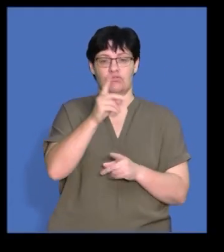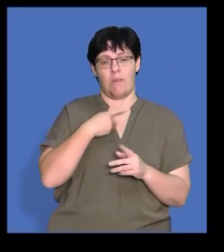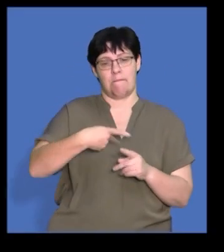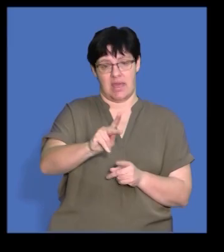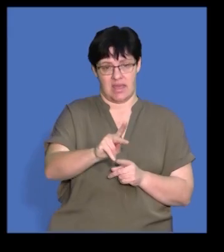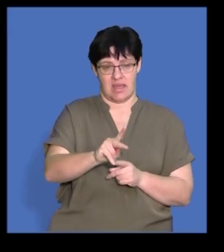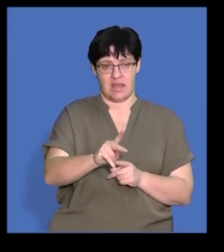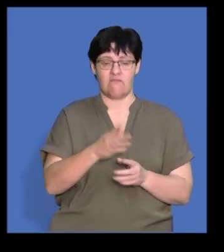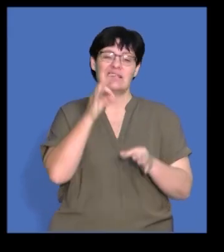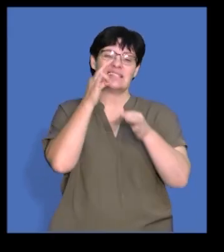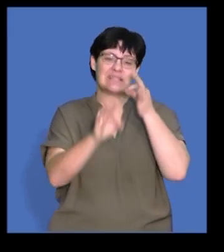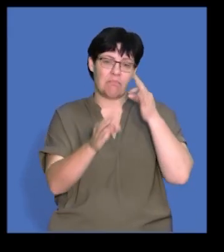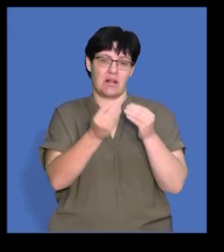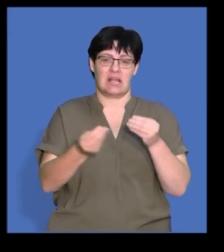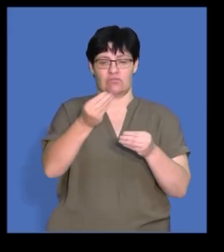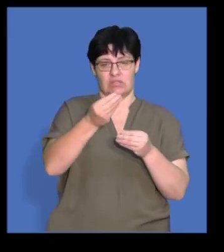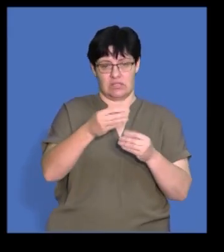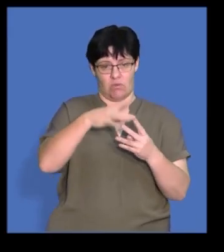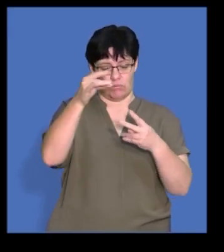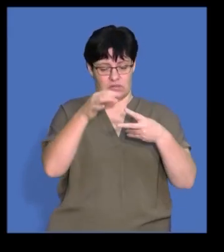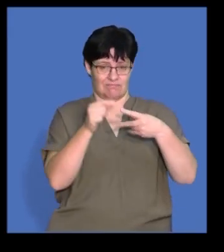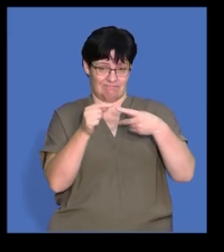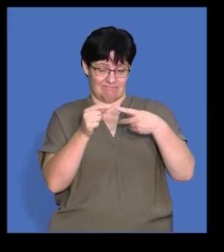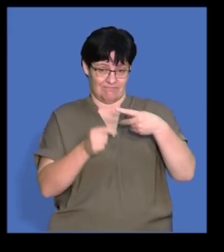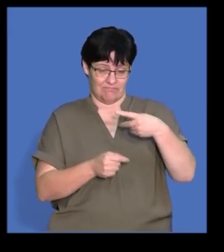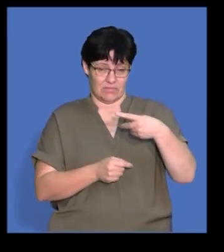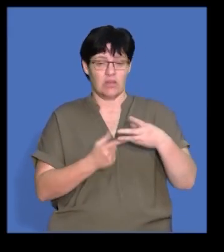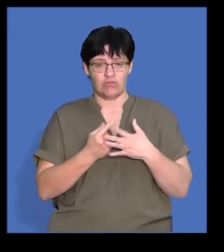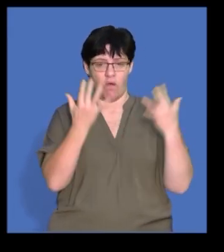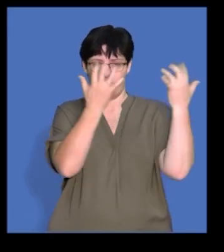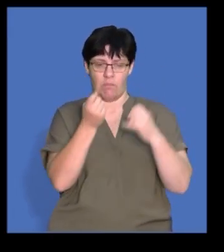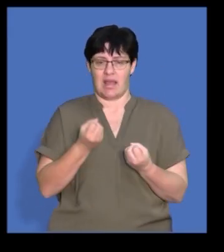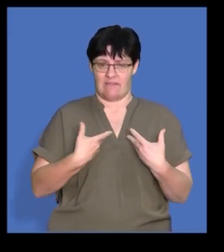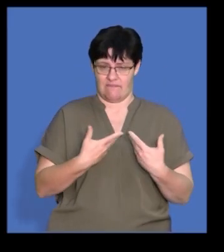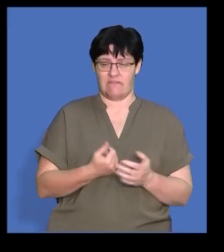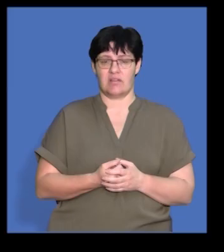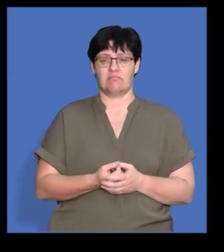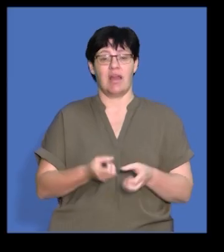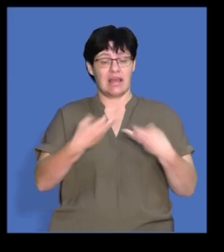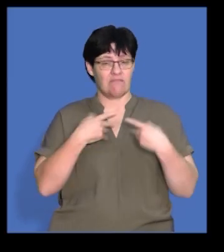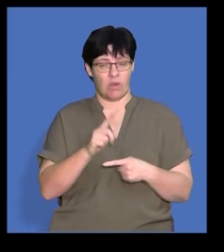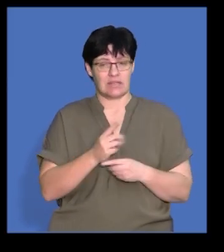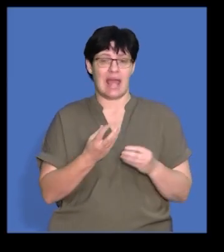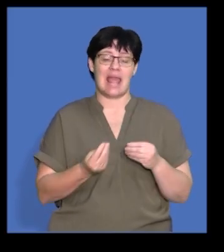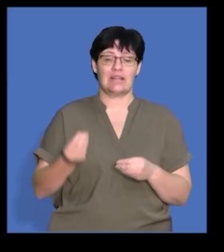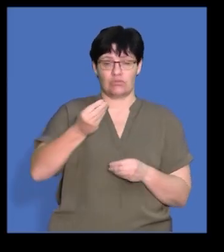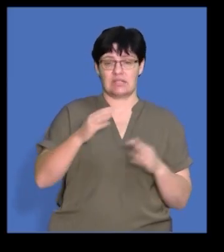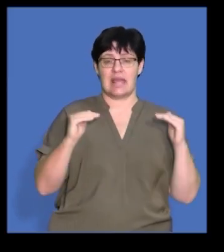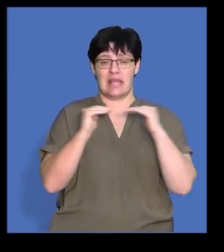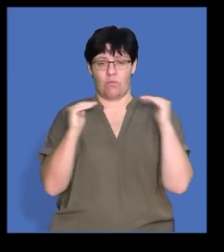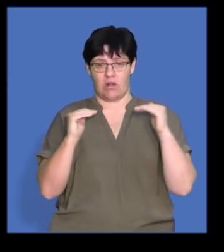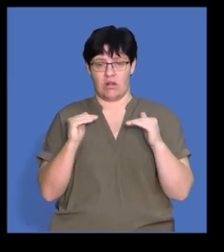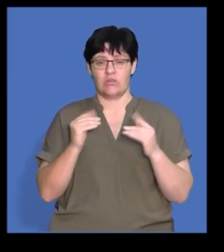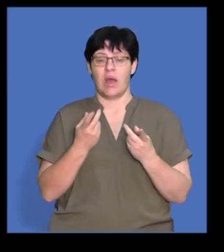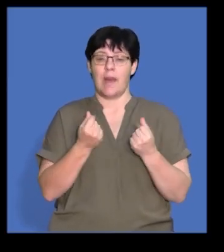pay on a simple interest option. And they give us the formula. The formula that they give us is the interest is equal to